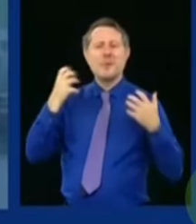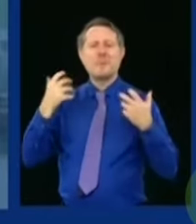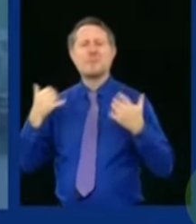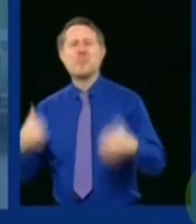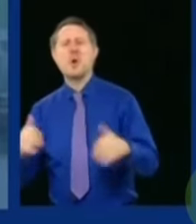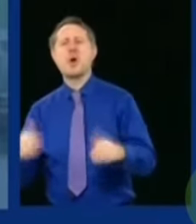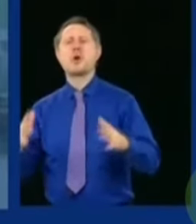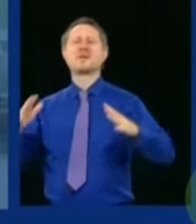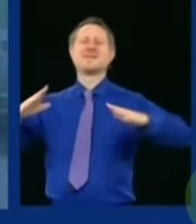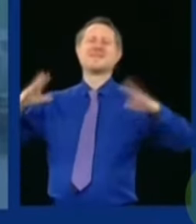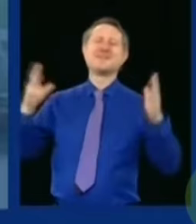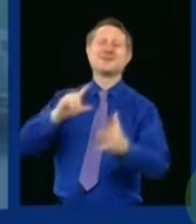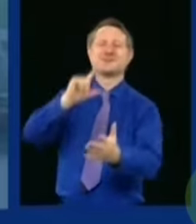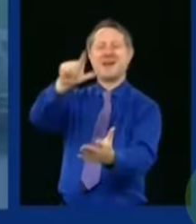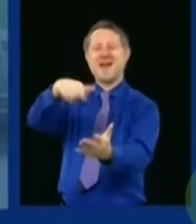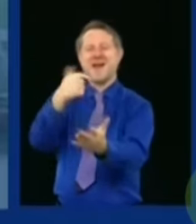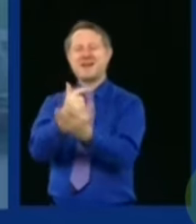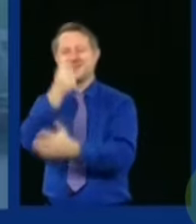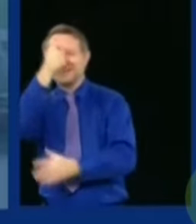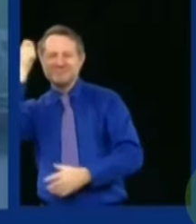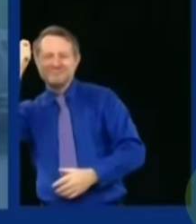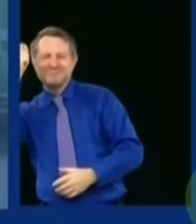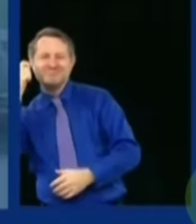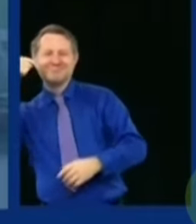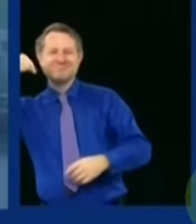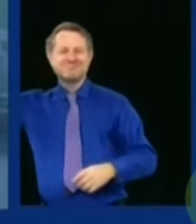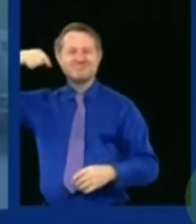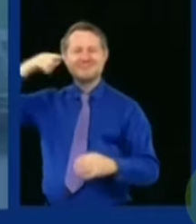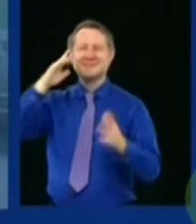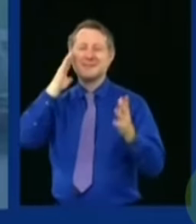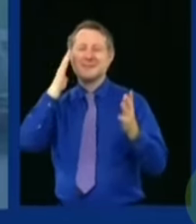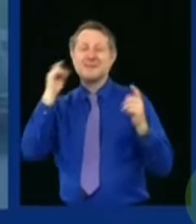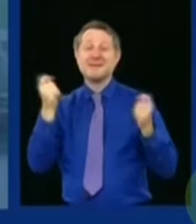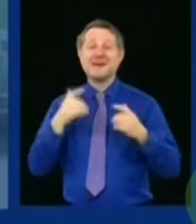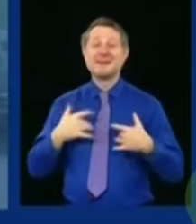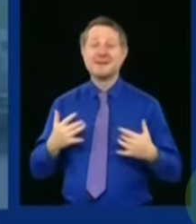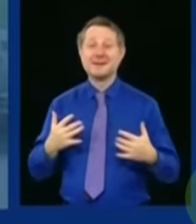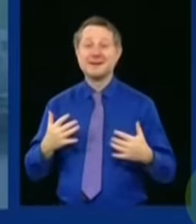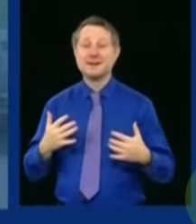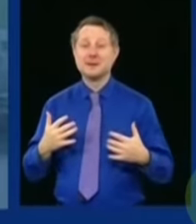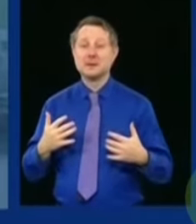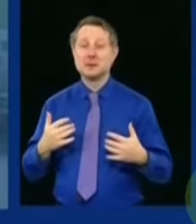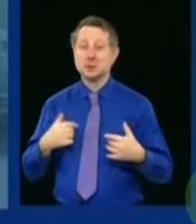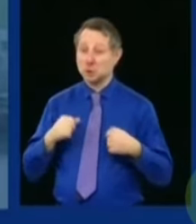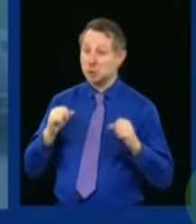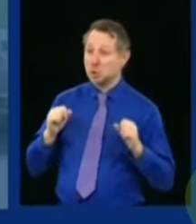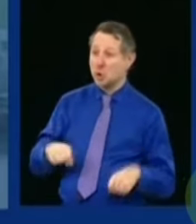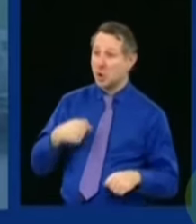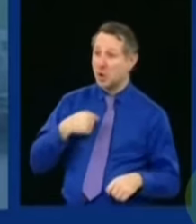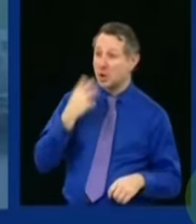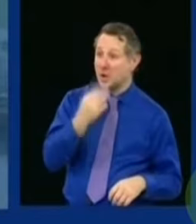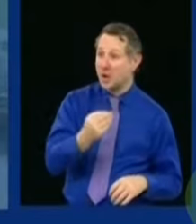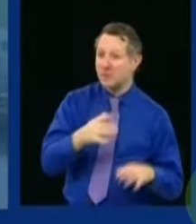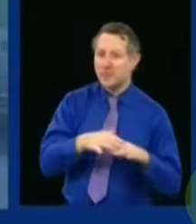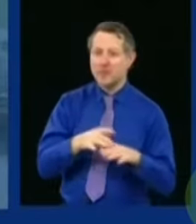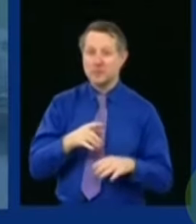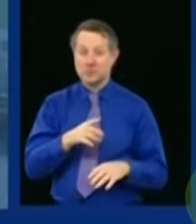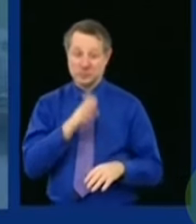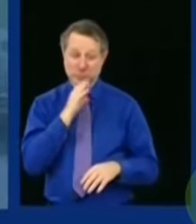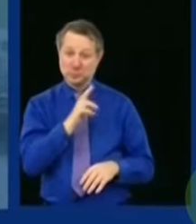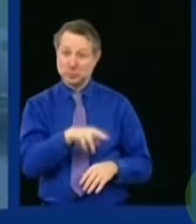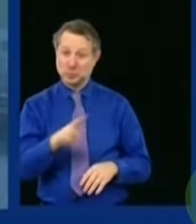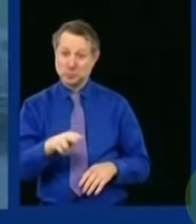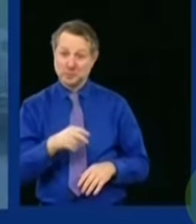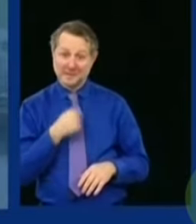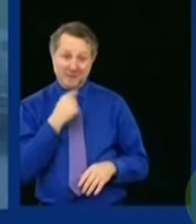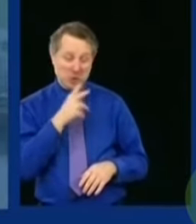graduation light events. Should I go? You know, 22, you can't tell them anything at 22. I couldn't tell